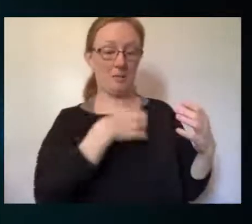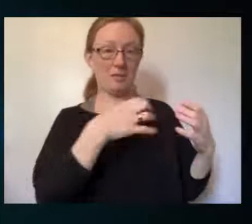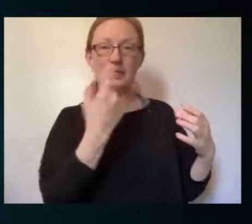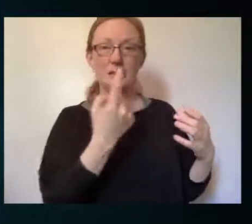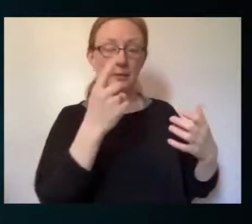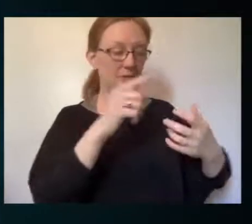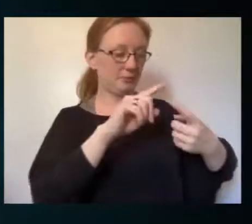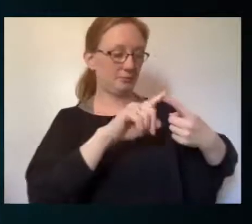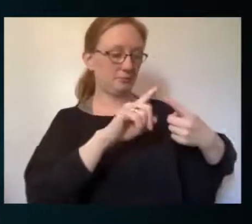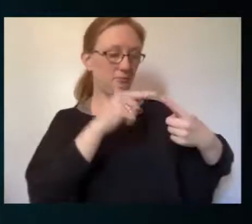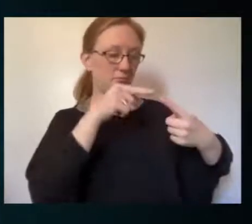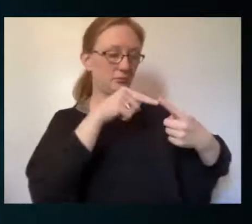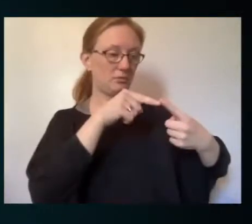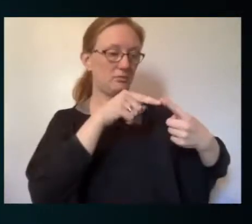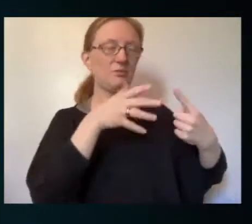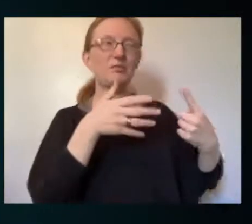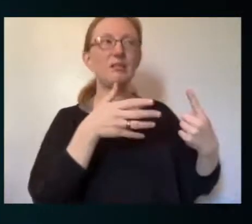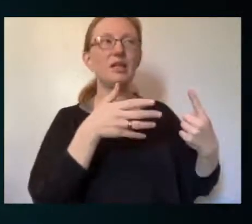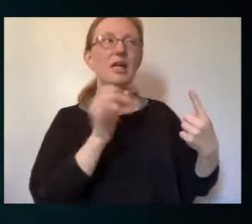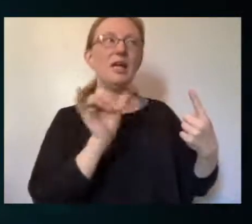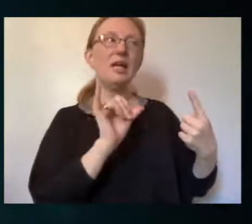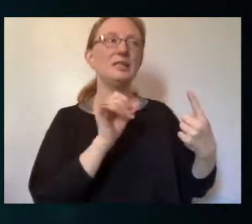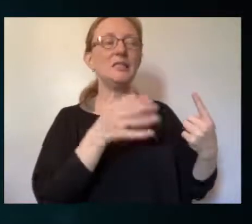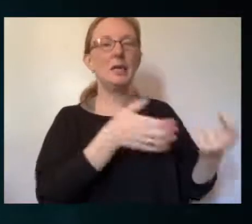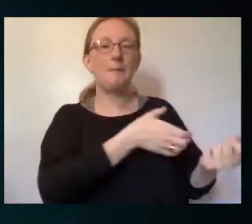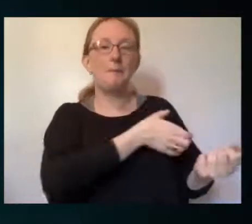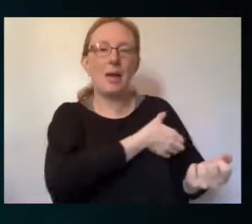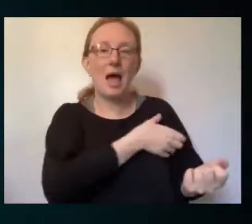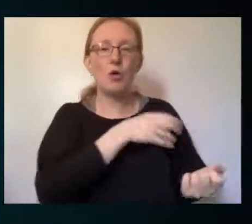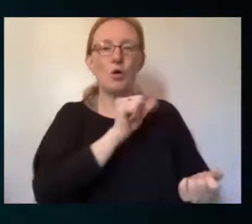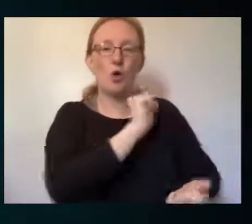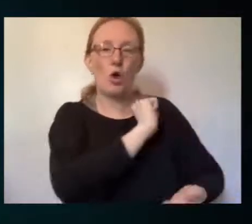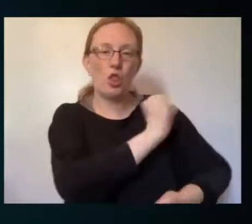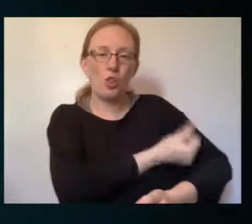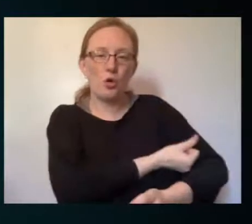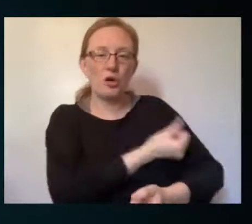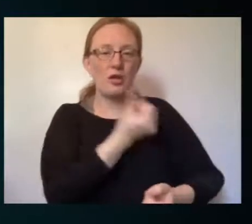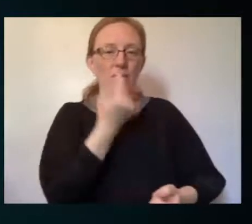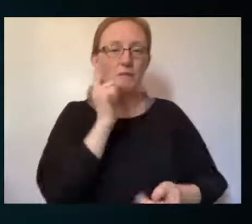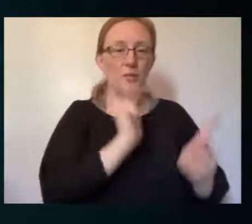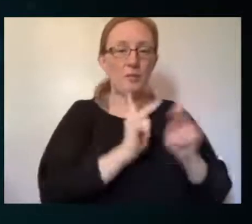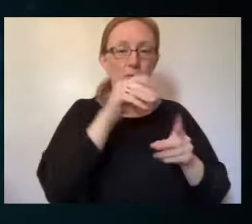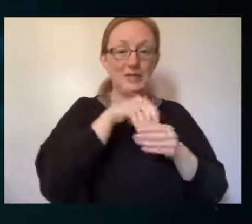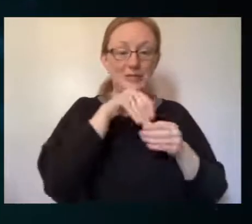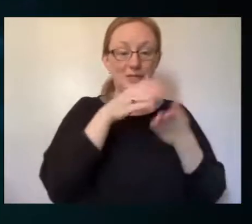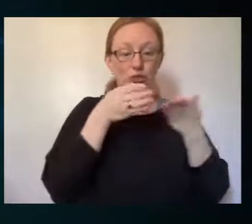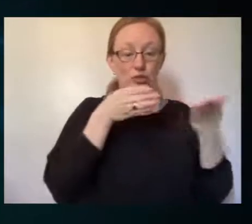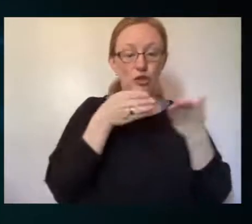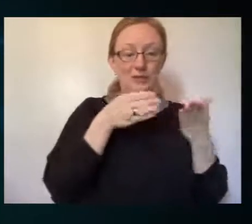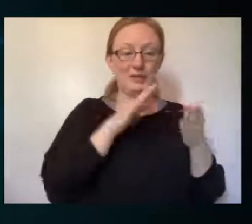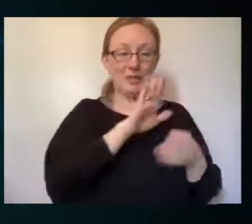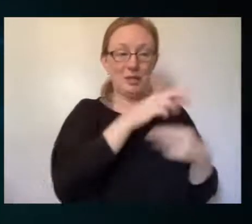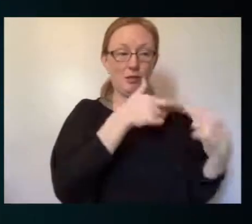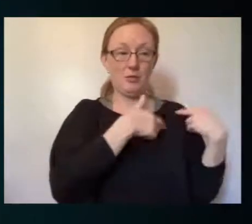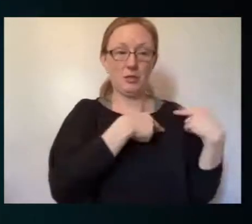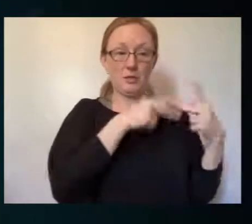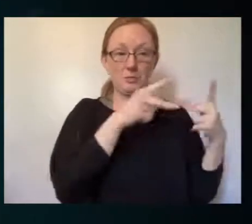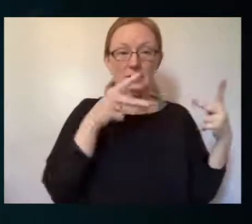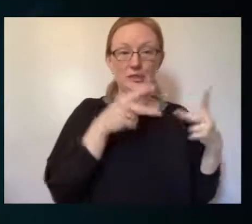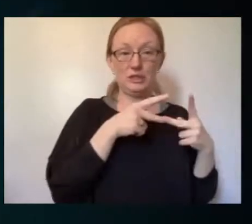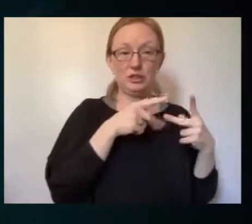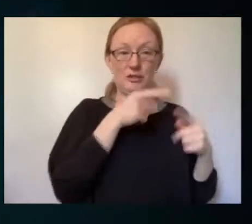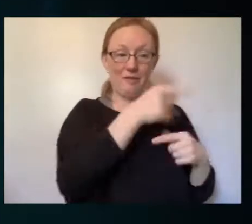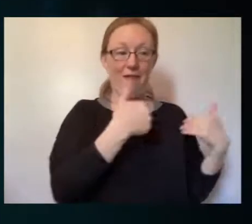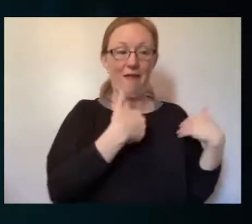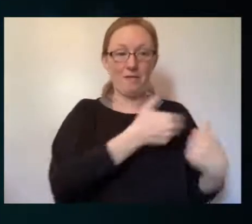often assumes some degree of power or authority on the part of the folks who are in service and responsibility positions within our community.